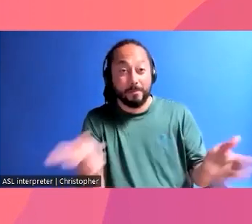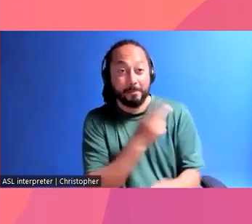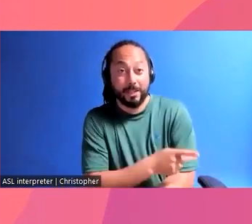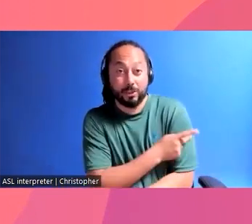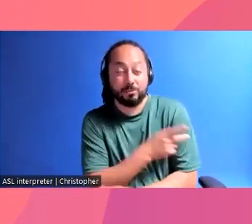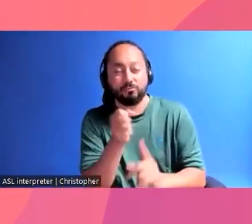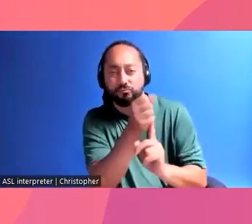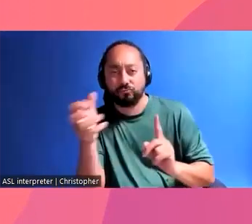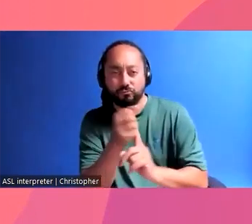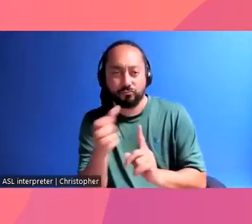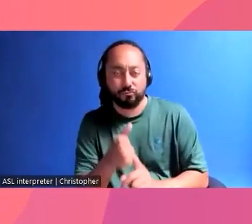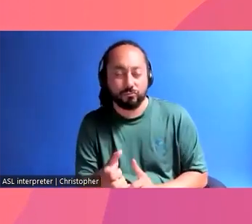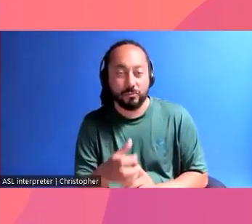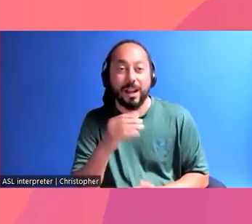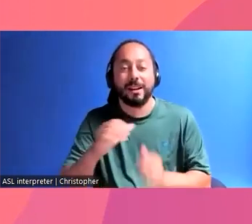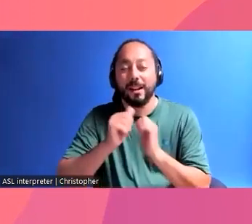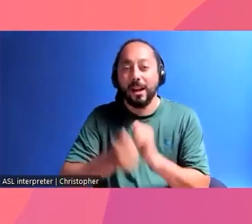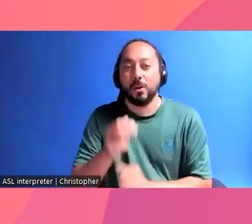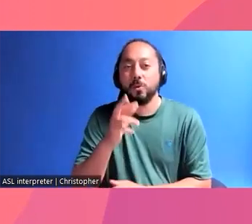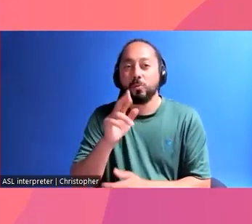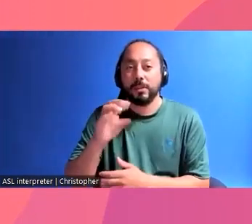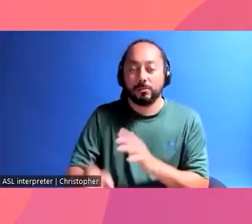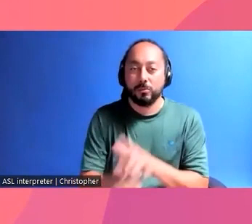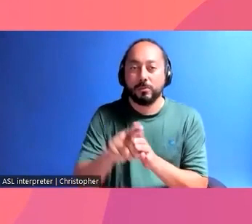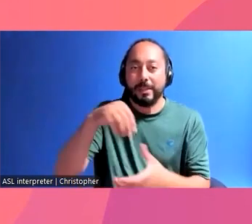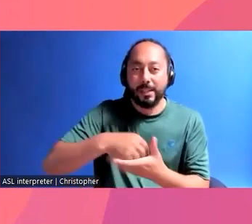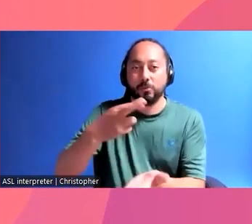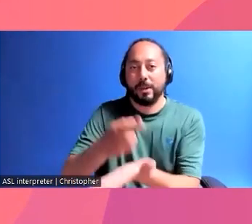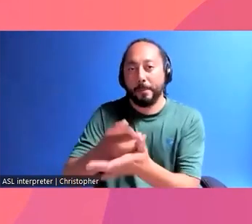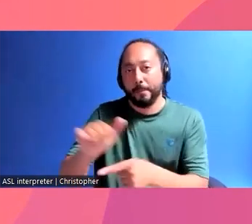how racism shows up in rehab practice.